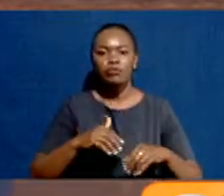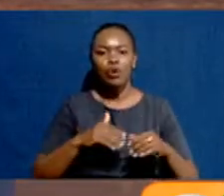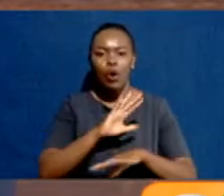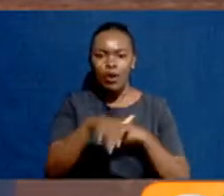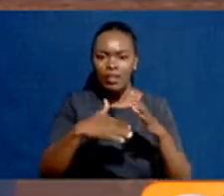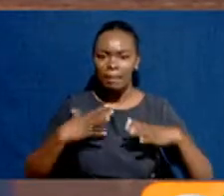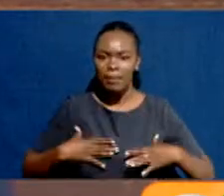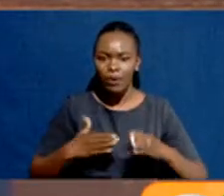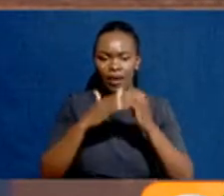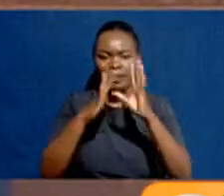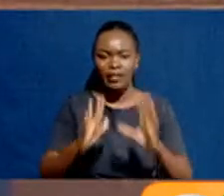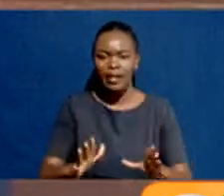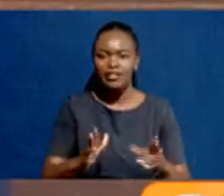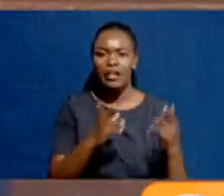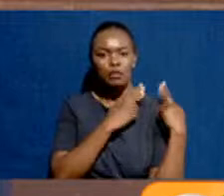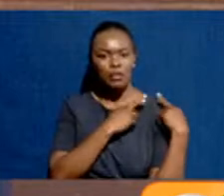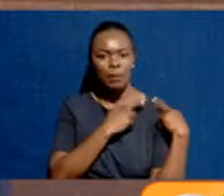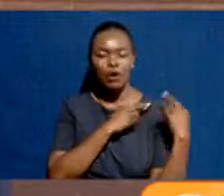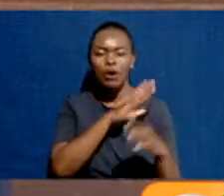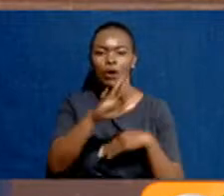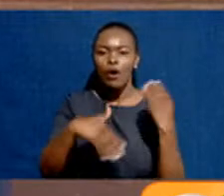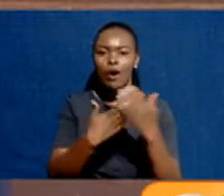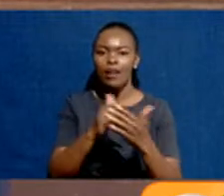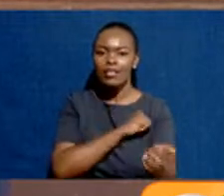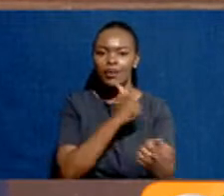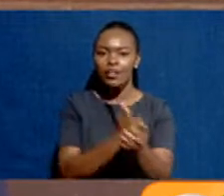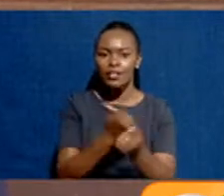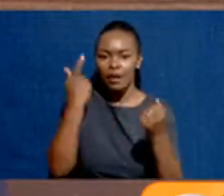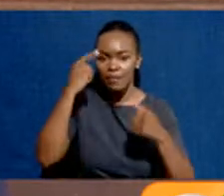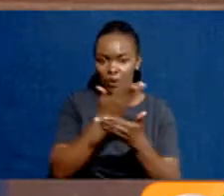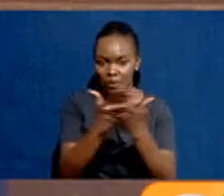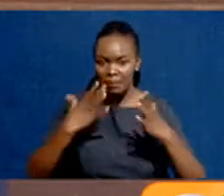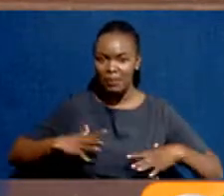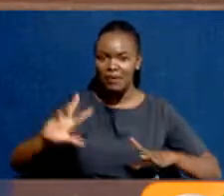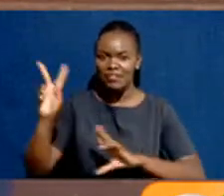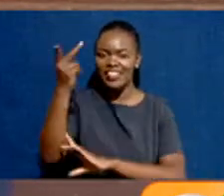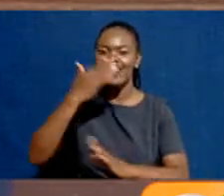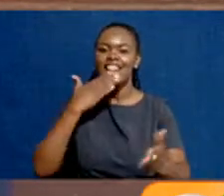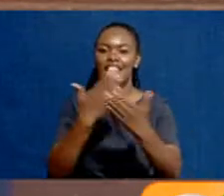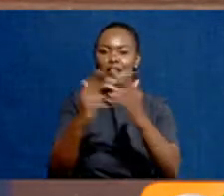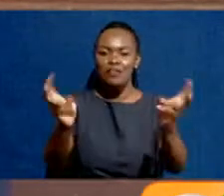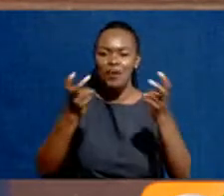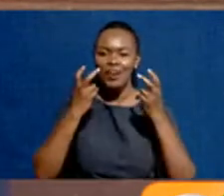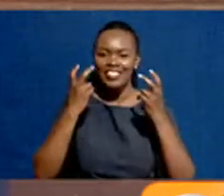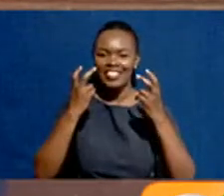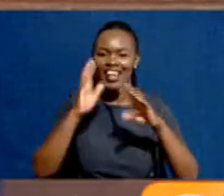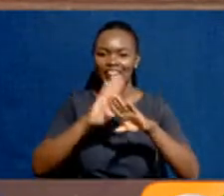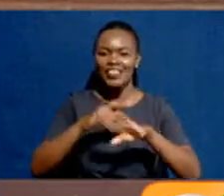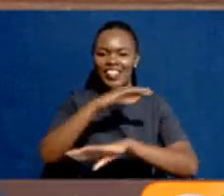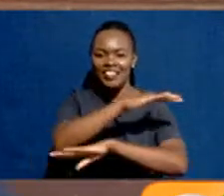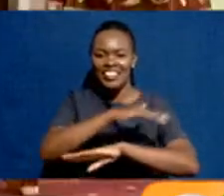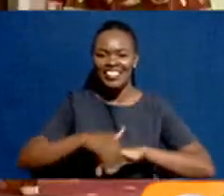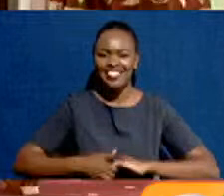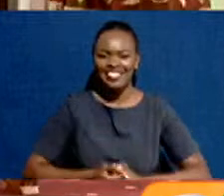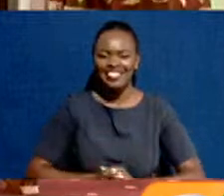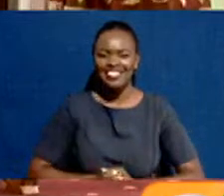since all power and sovereignty belongs to you, the Kenyan people. Thank you for watching, and have a good evening.